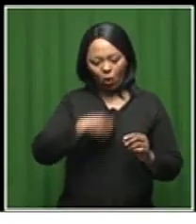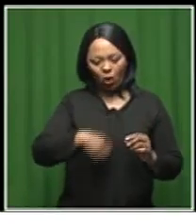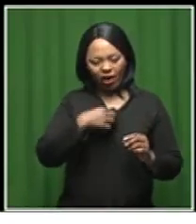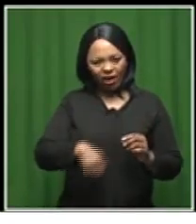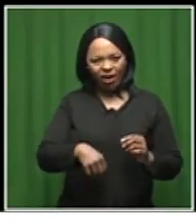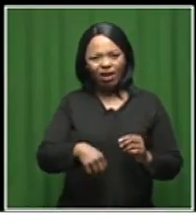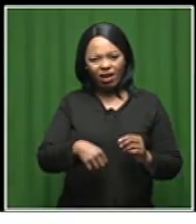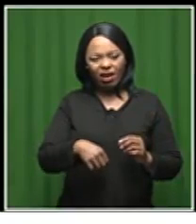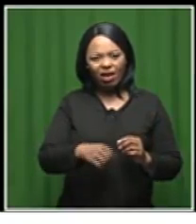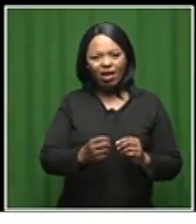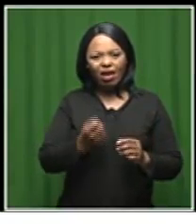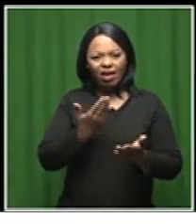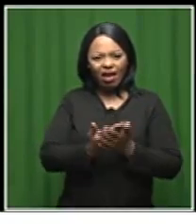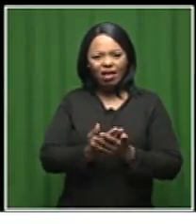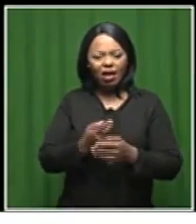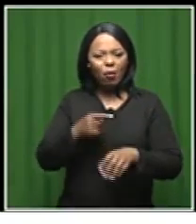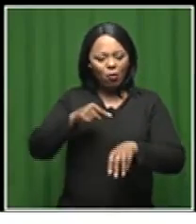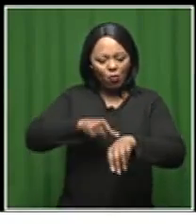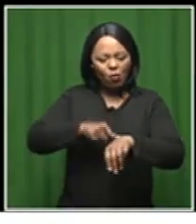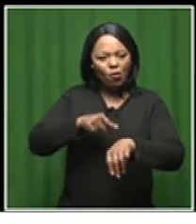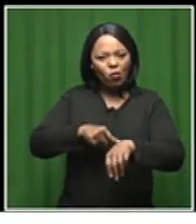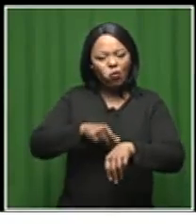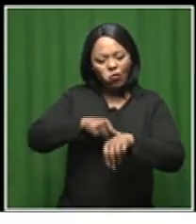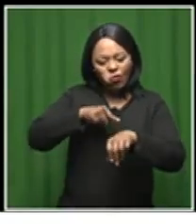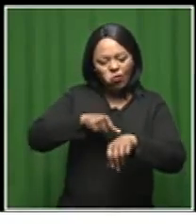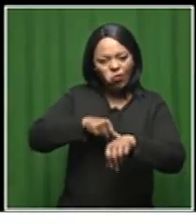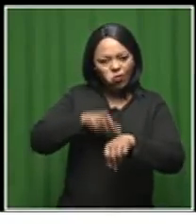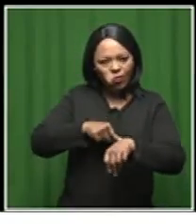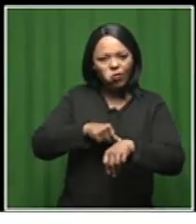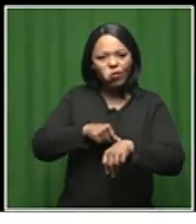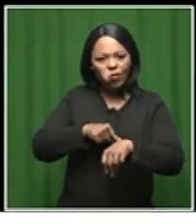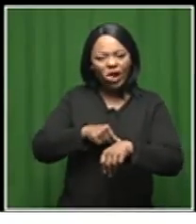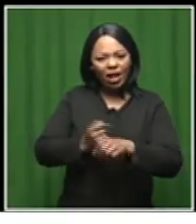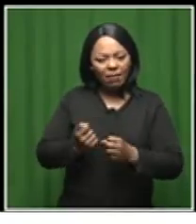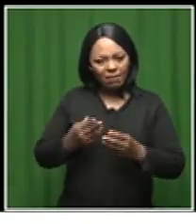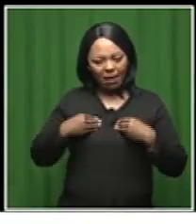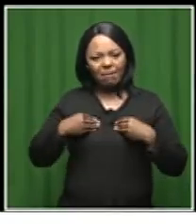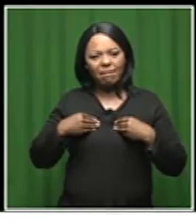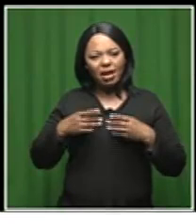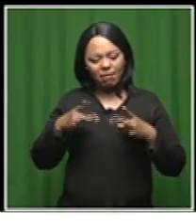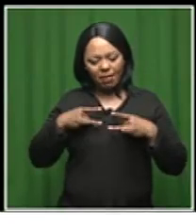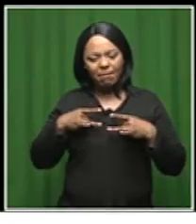usually affects the bones. And bone pain is a very common theme.